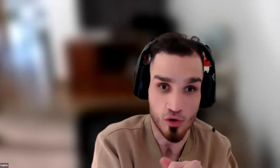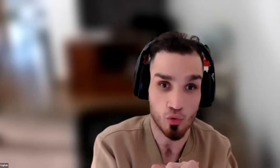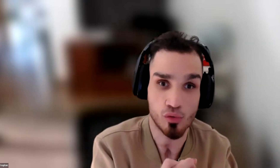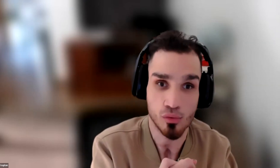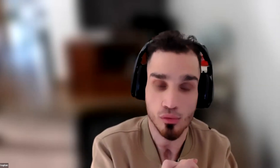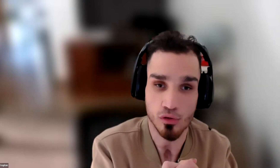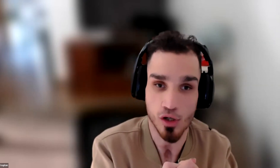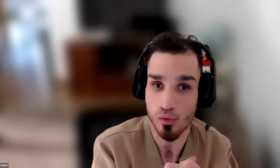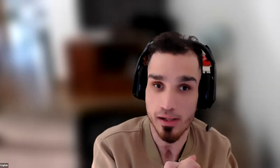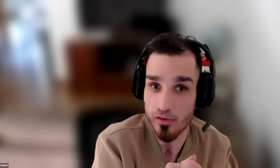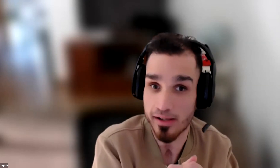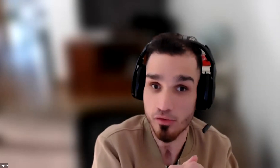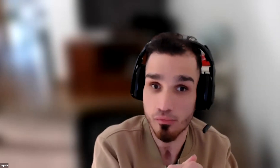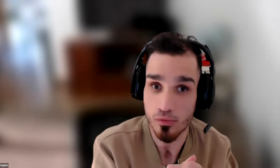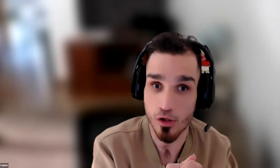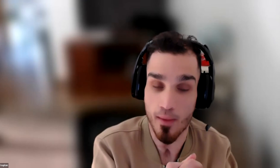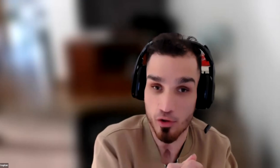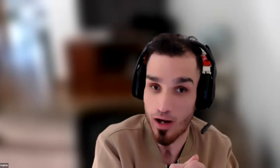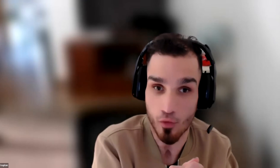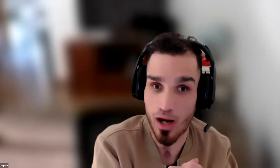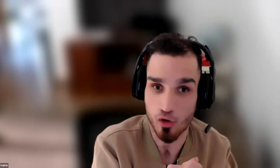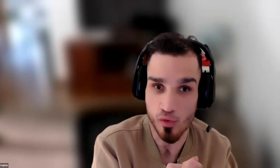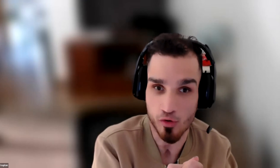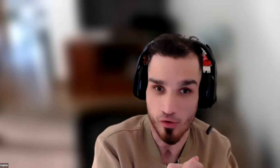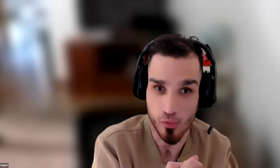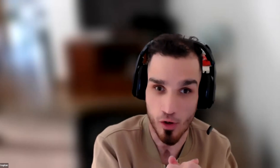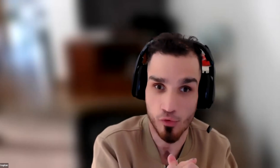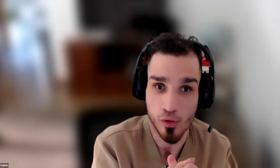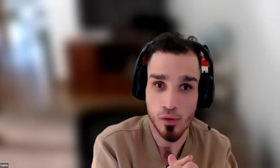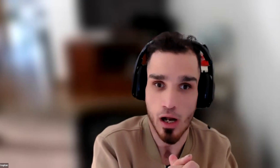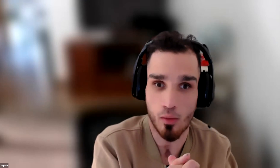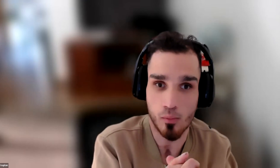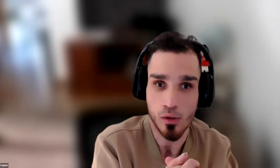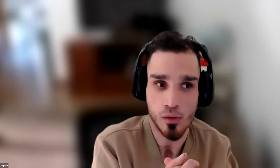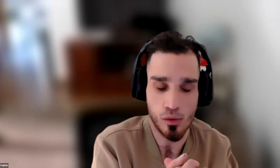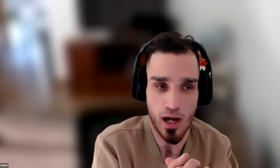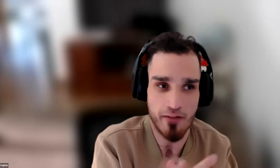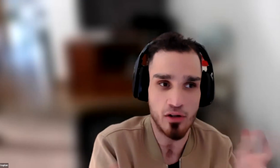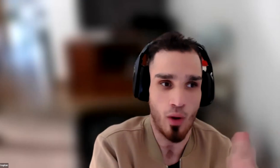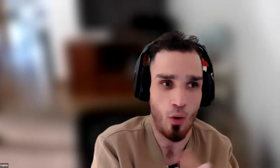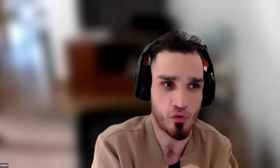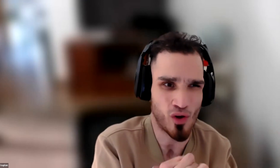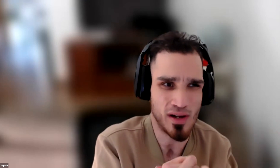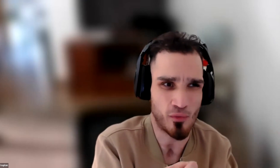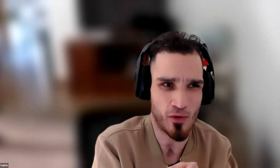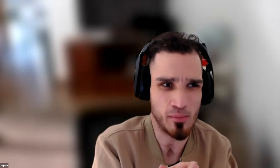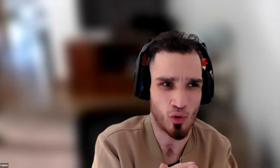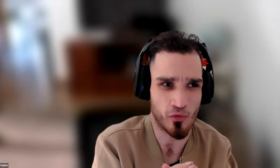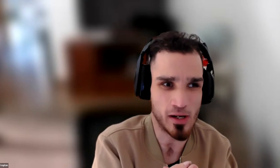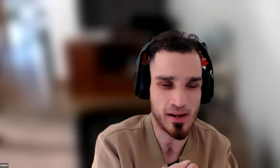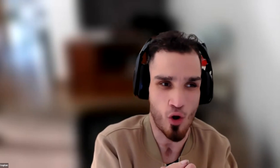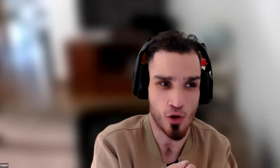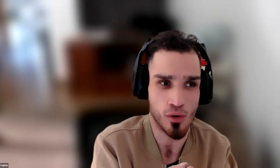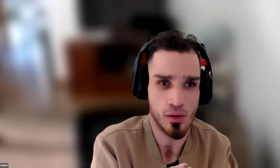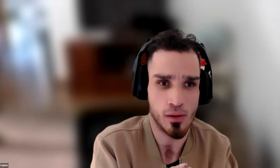should be consulted. You know, it is their kid, you know, they do have the right to express themselves. I have mental health, so it's very important